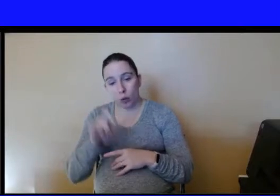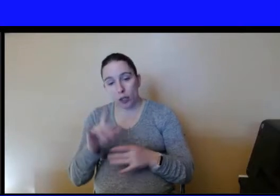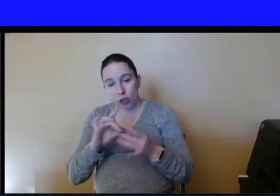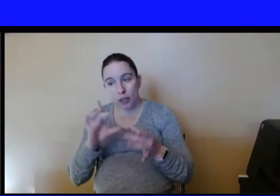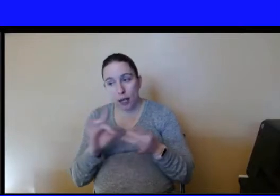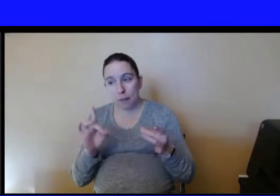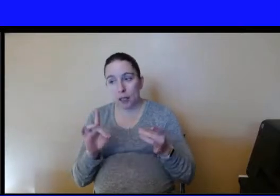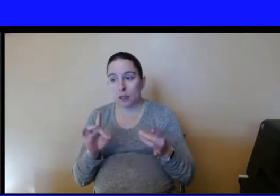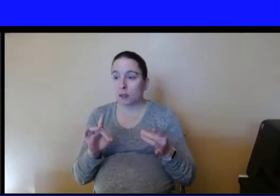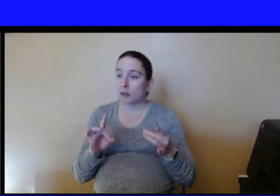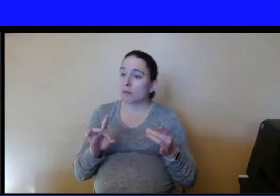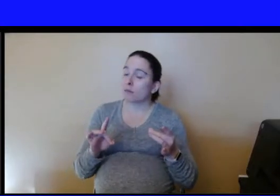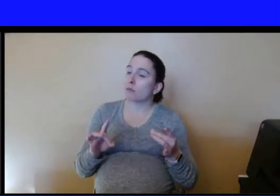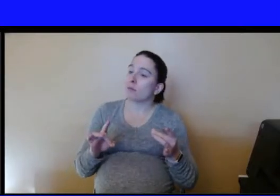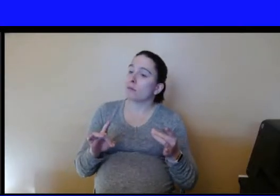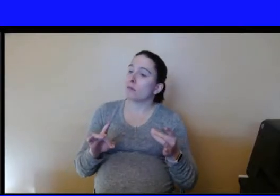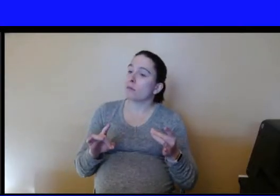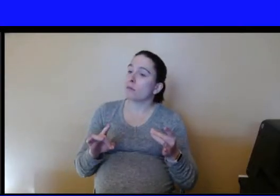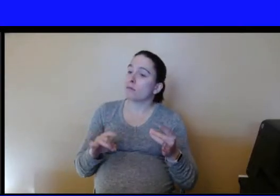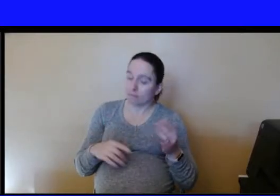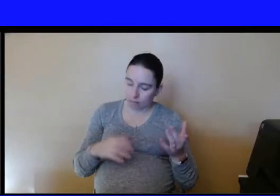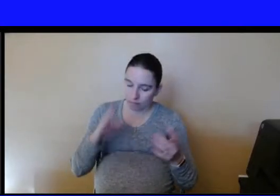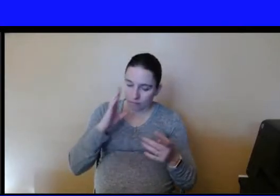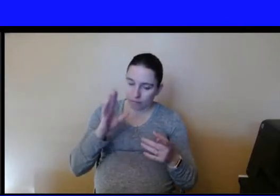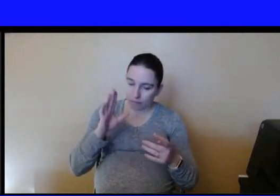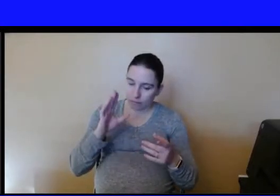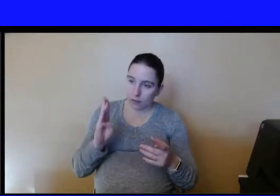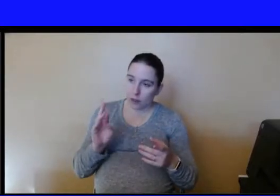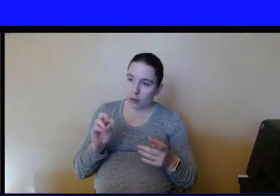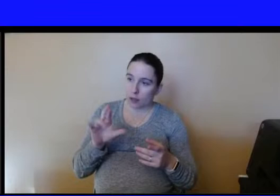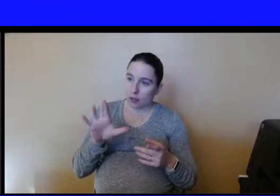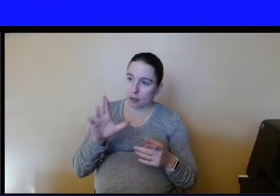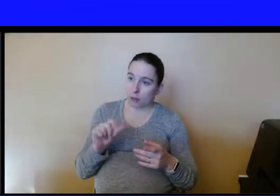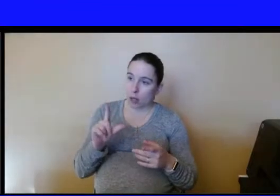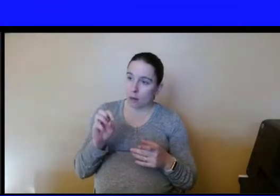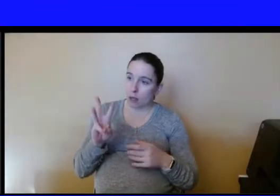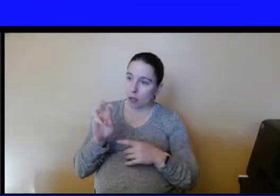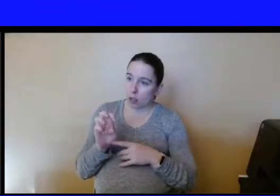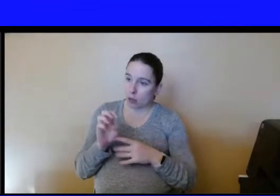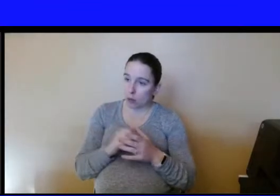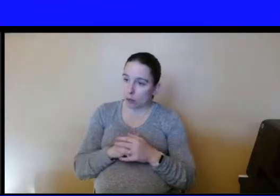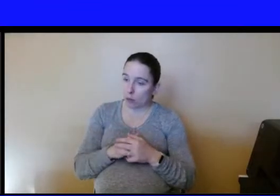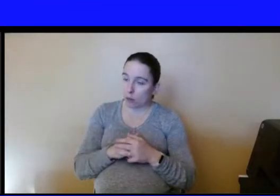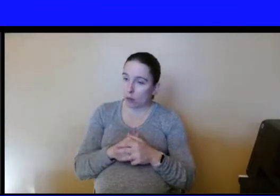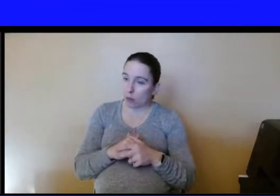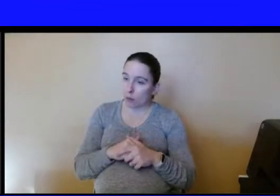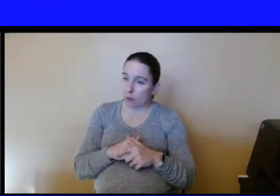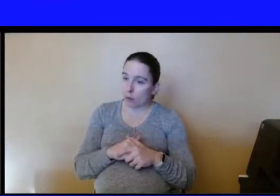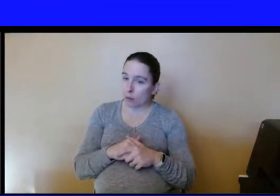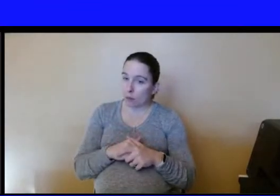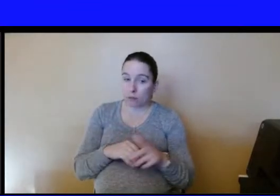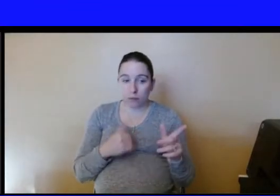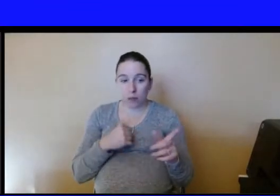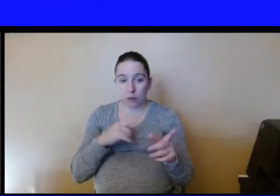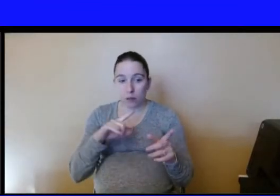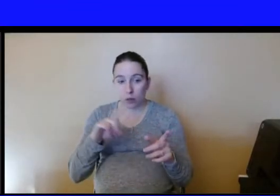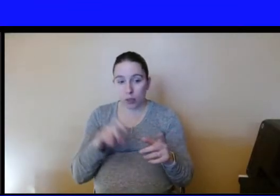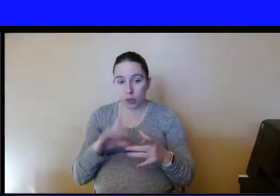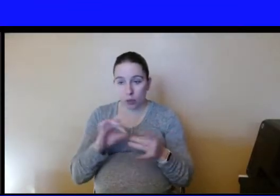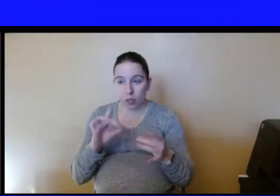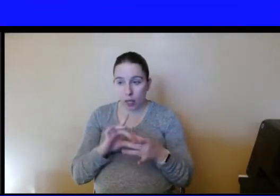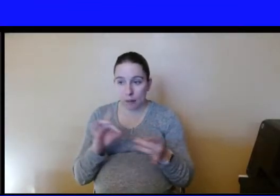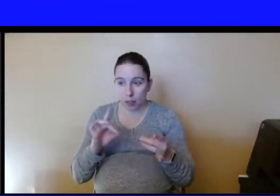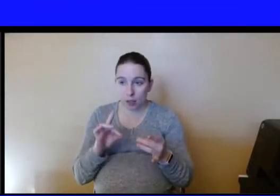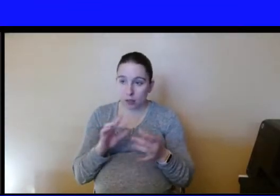think that there's a subgroup of children who've witnessed such